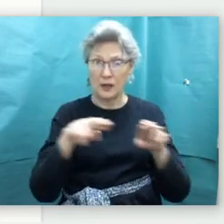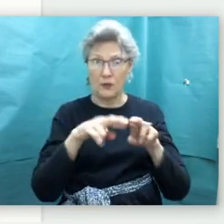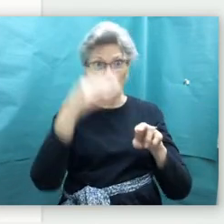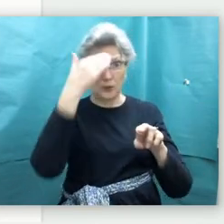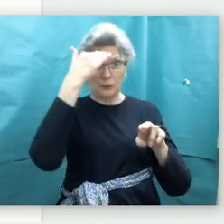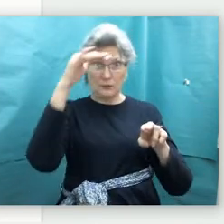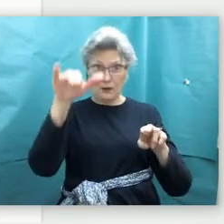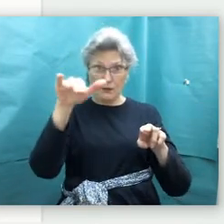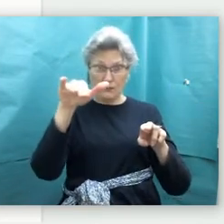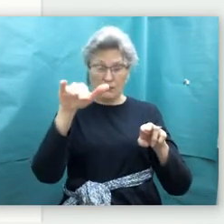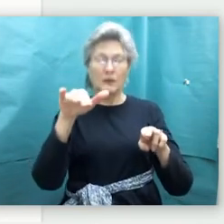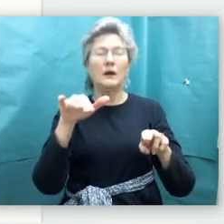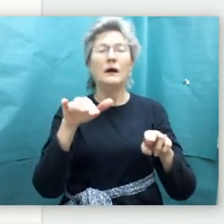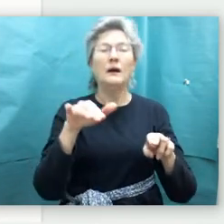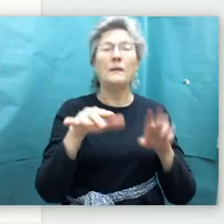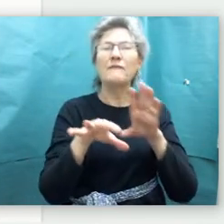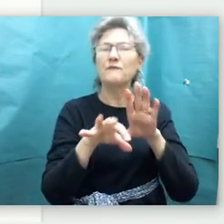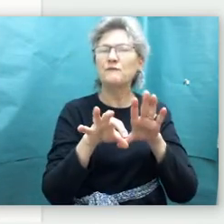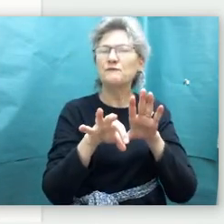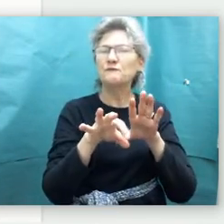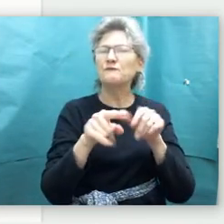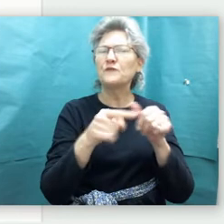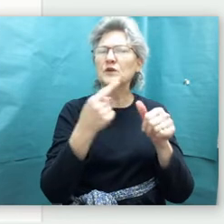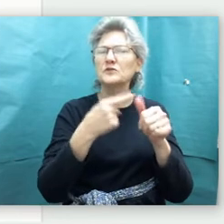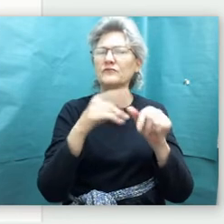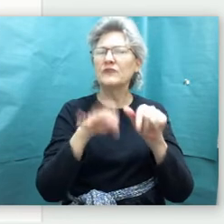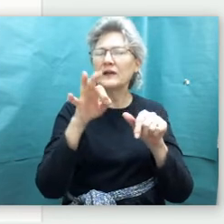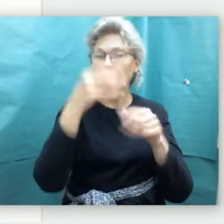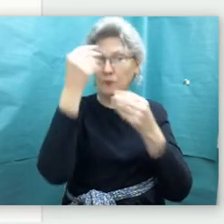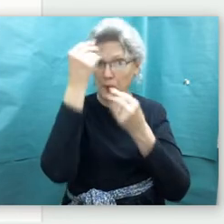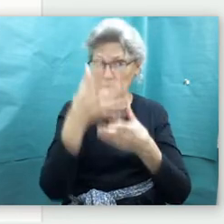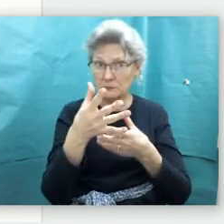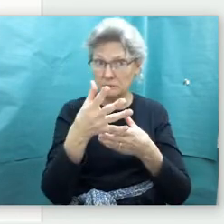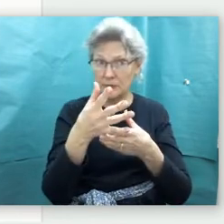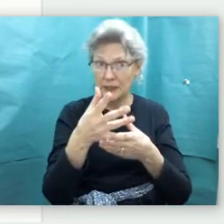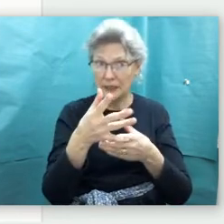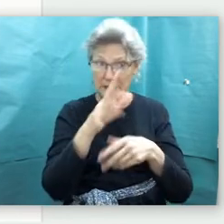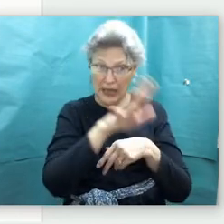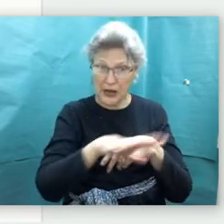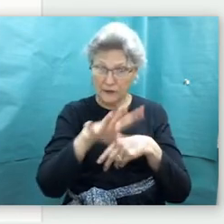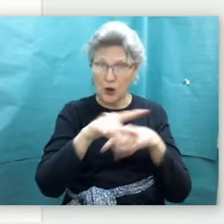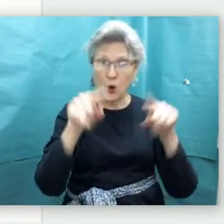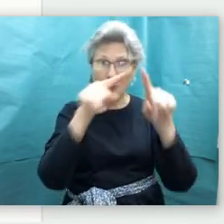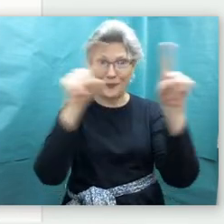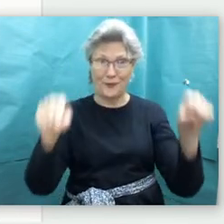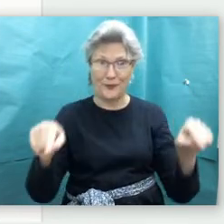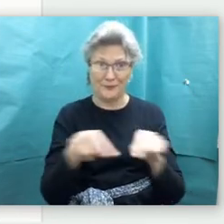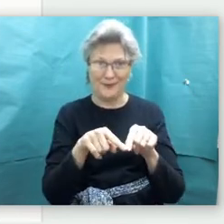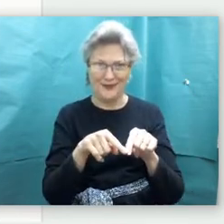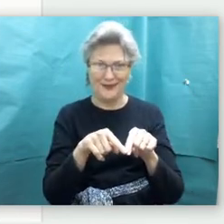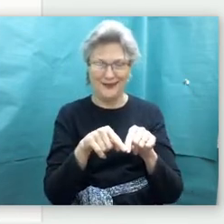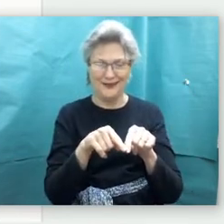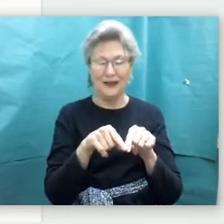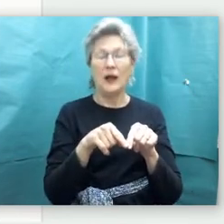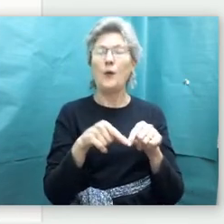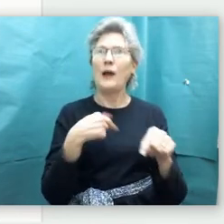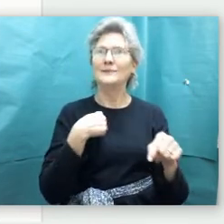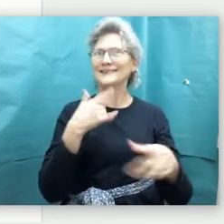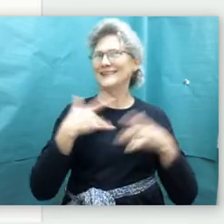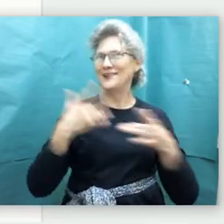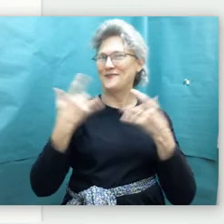have is that for the area or the perimeter. I just clapped. I was so excited for today. Let's look at our first